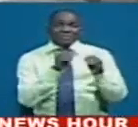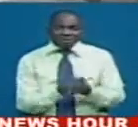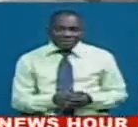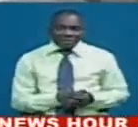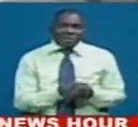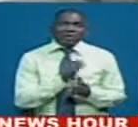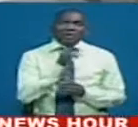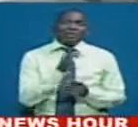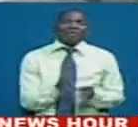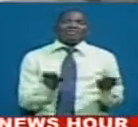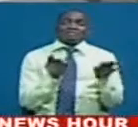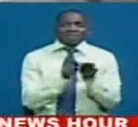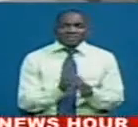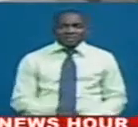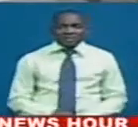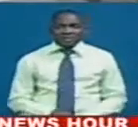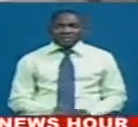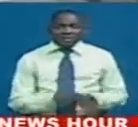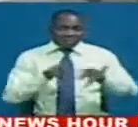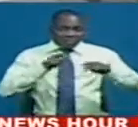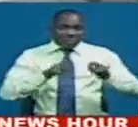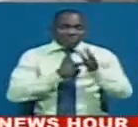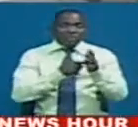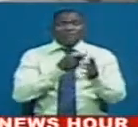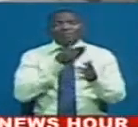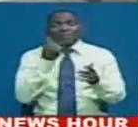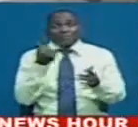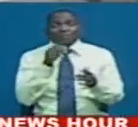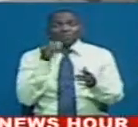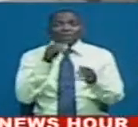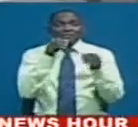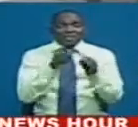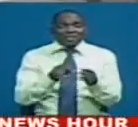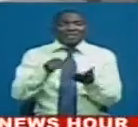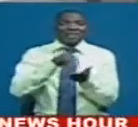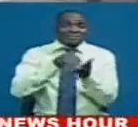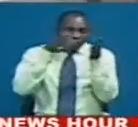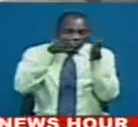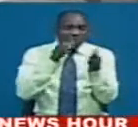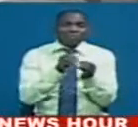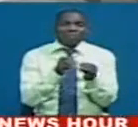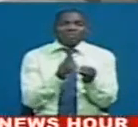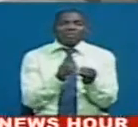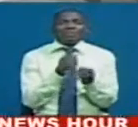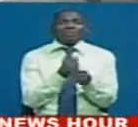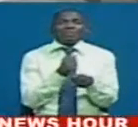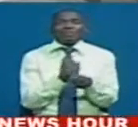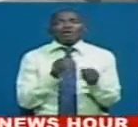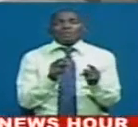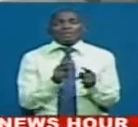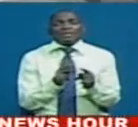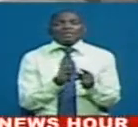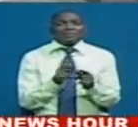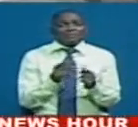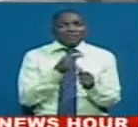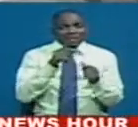delivery are all key factors. Studies show that the best form is student-centered that makes room